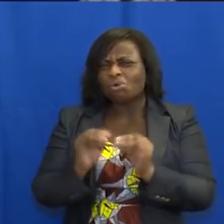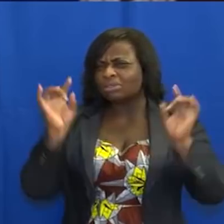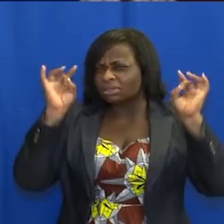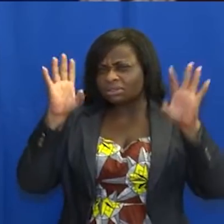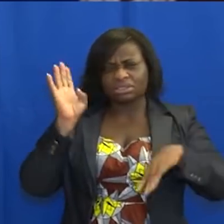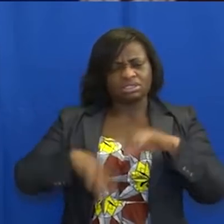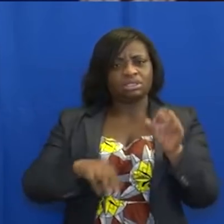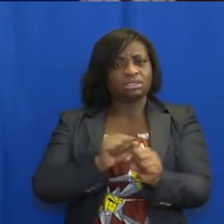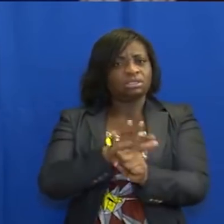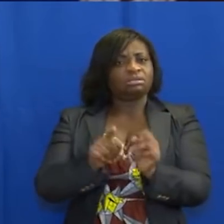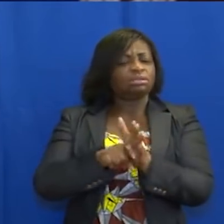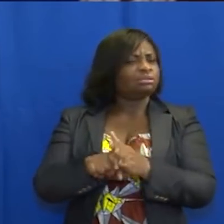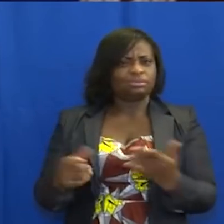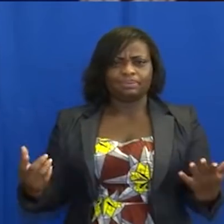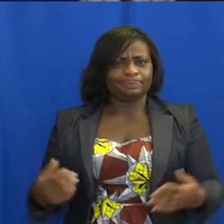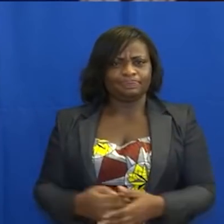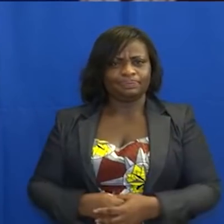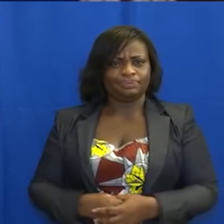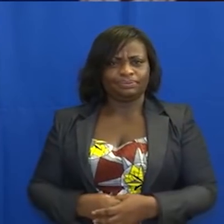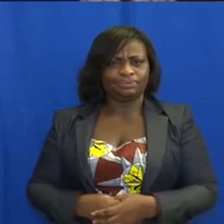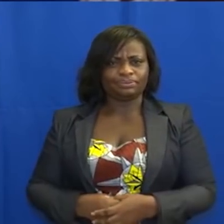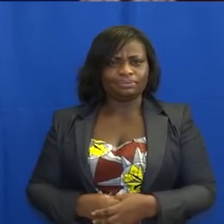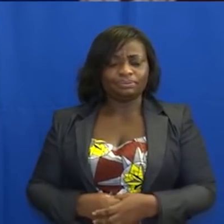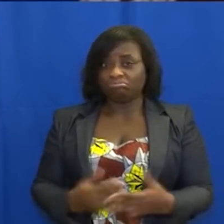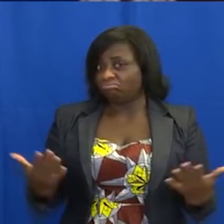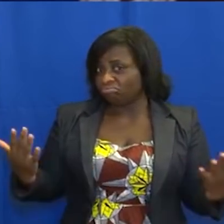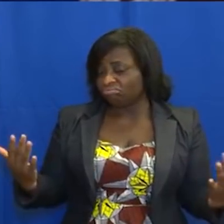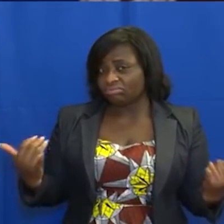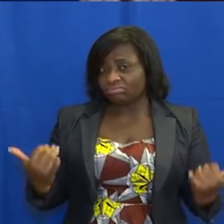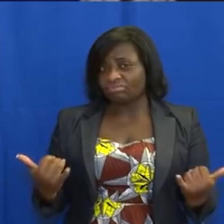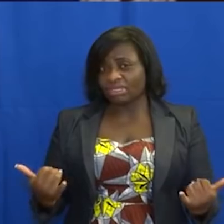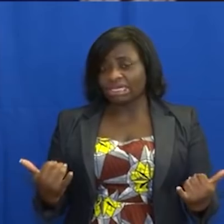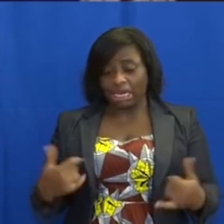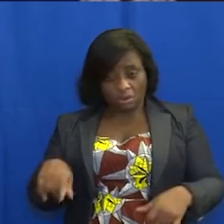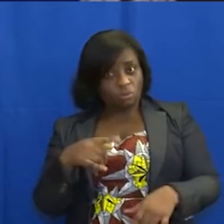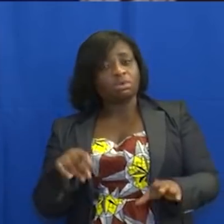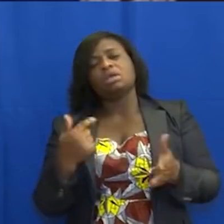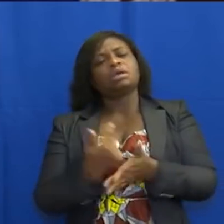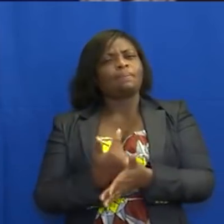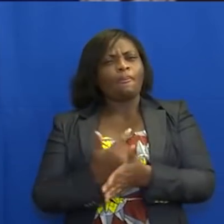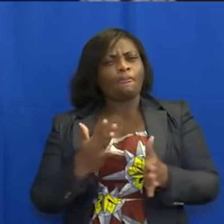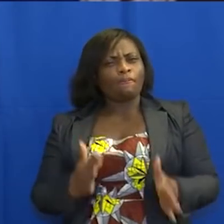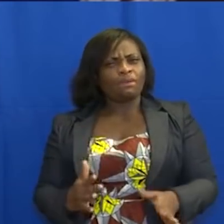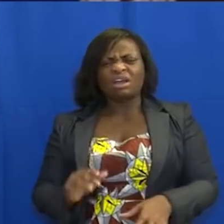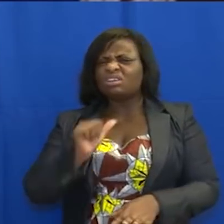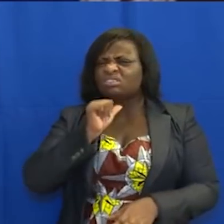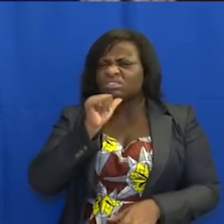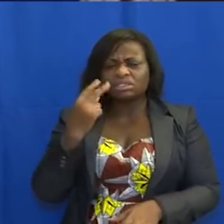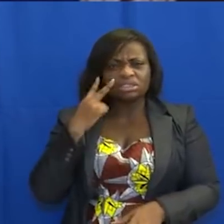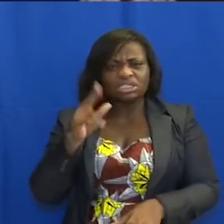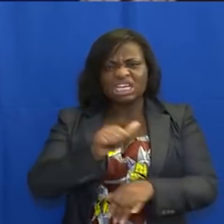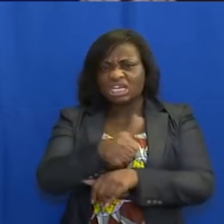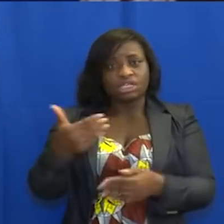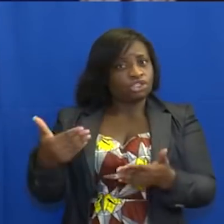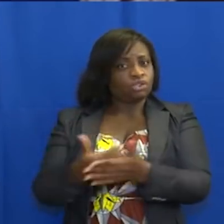transmissible than the original version. Thus far, we in Ghana have not detected